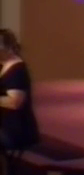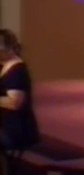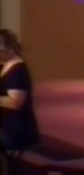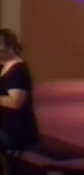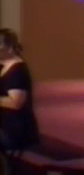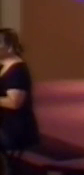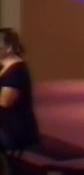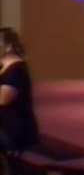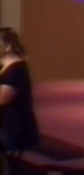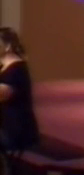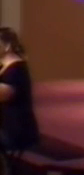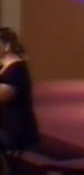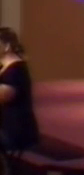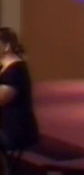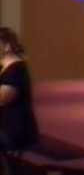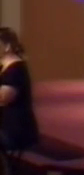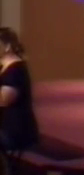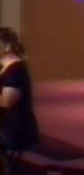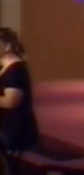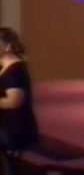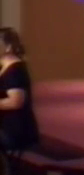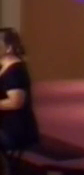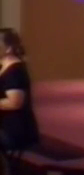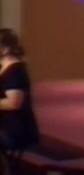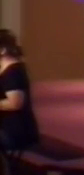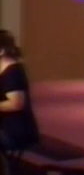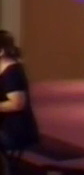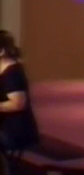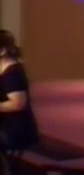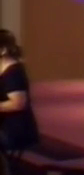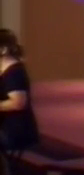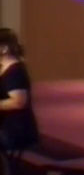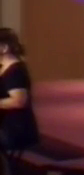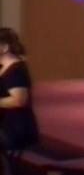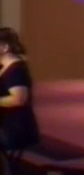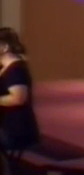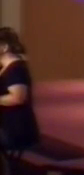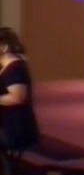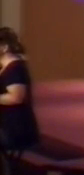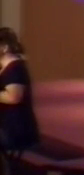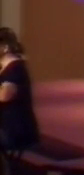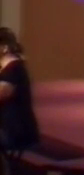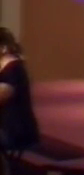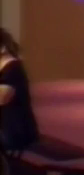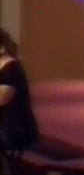and perverse generation. That's what these scriptures are encouraging us to do.